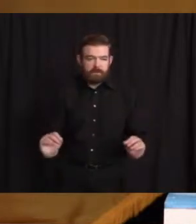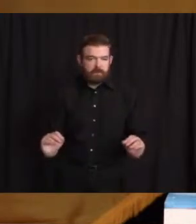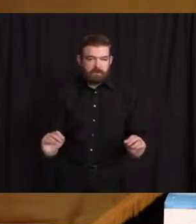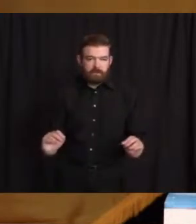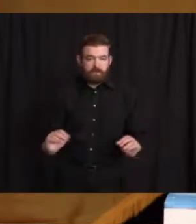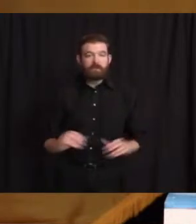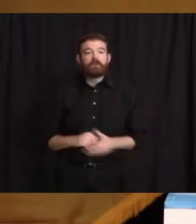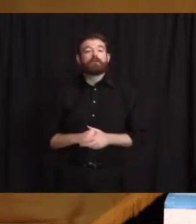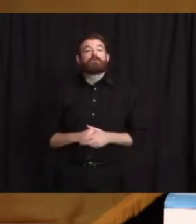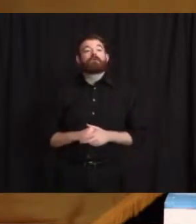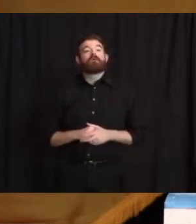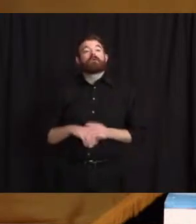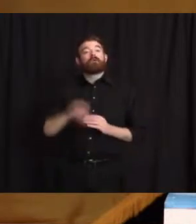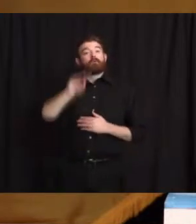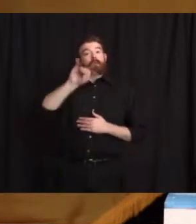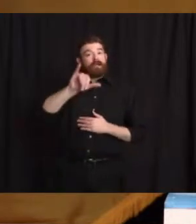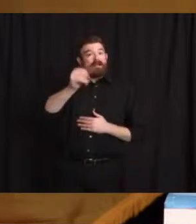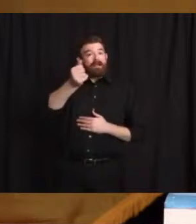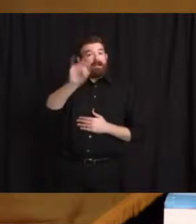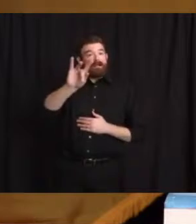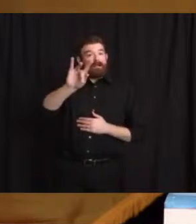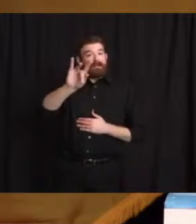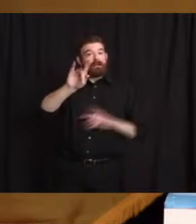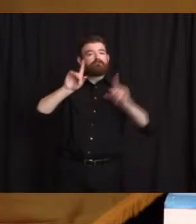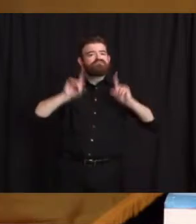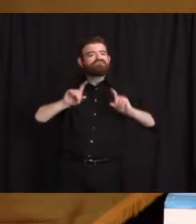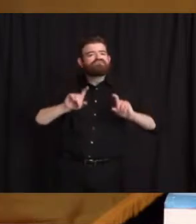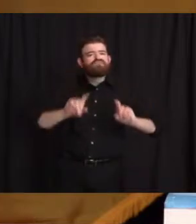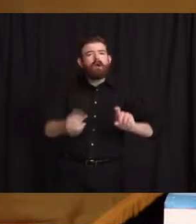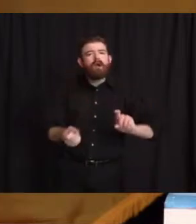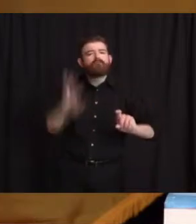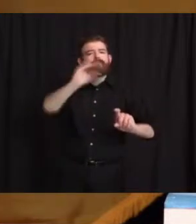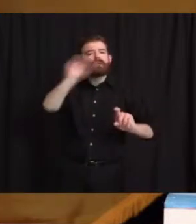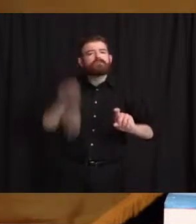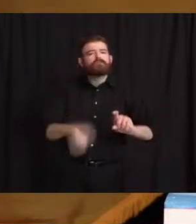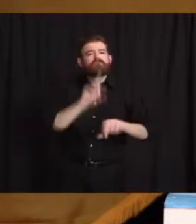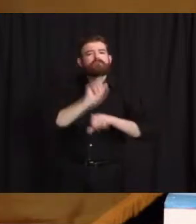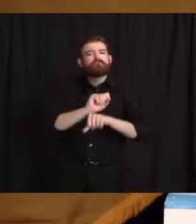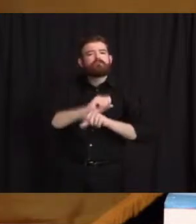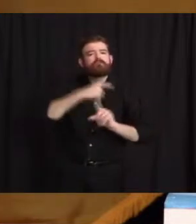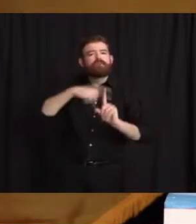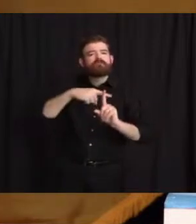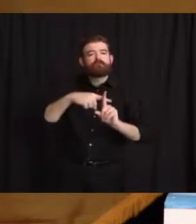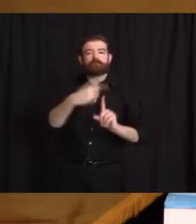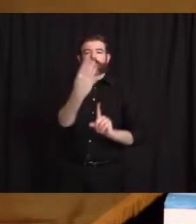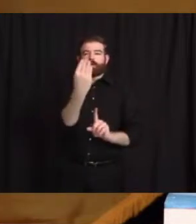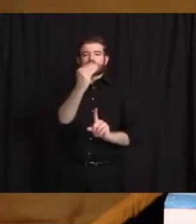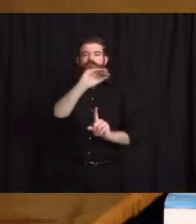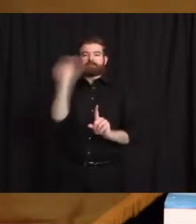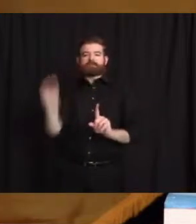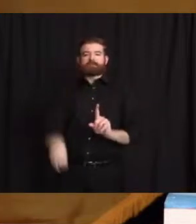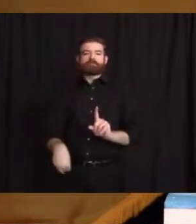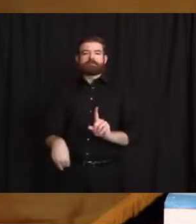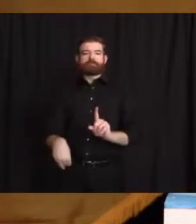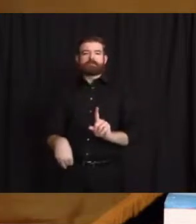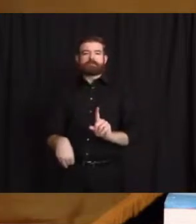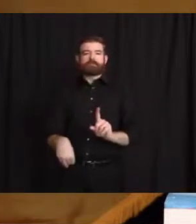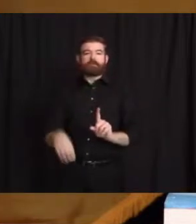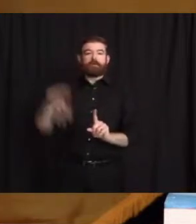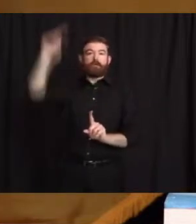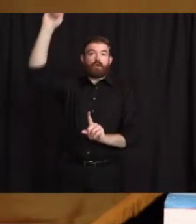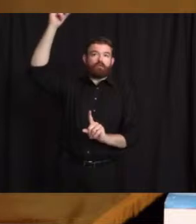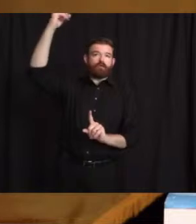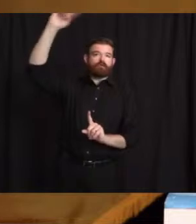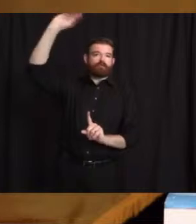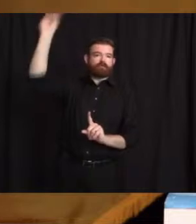New Jersey overall percent positivity is 14%, 12% in the north, 13% in